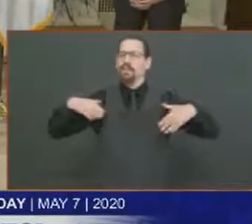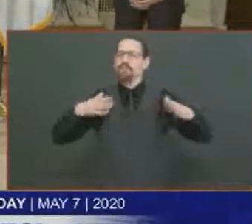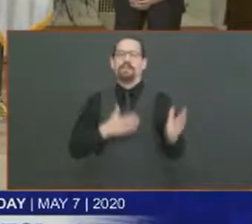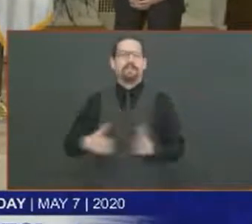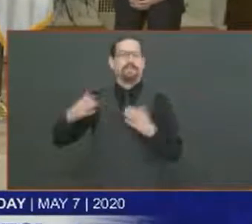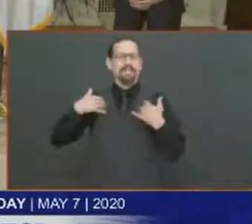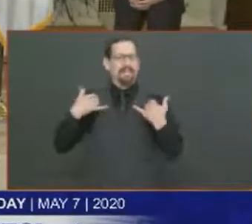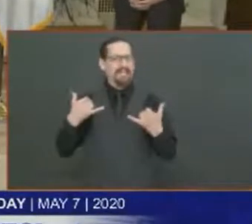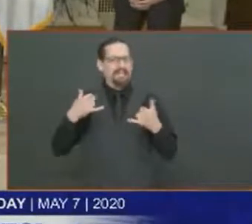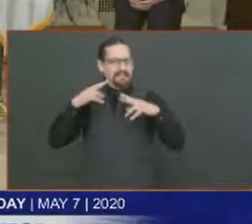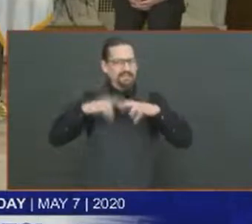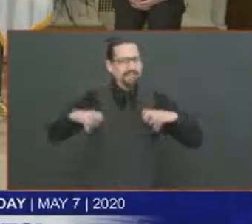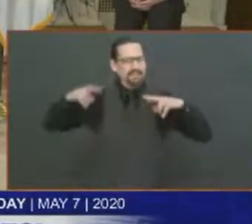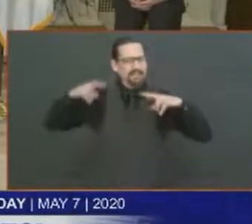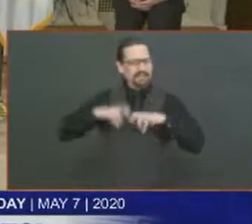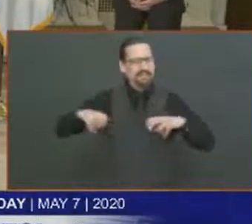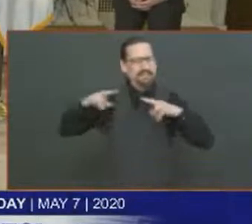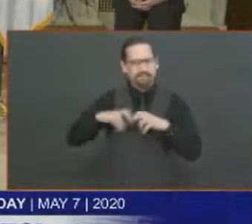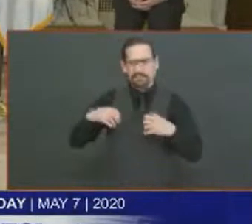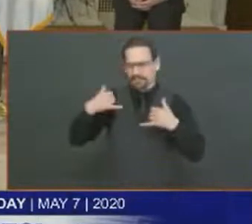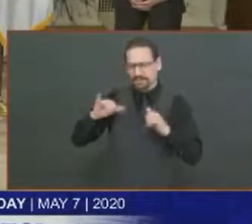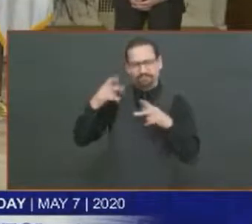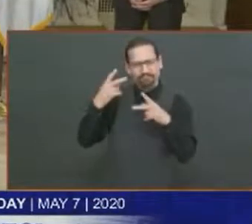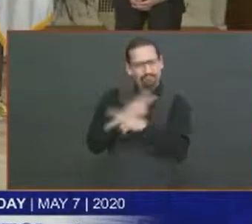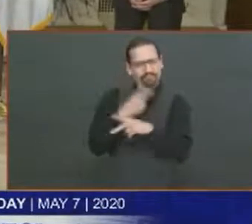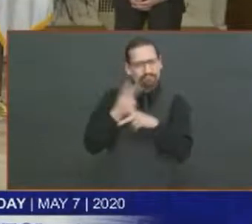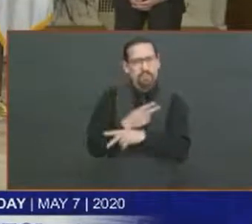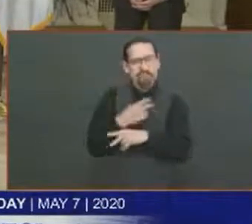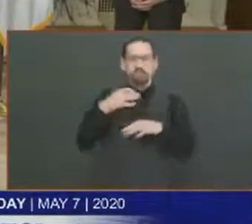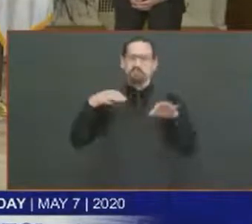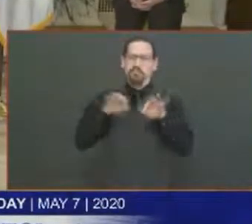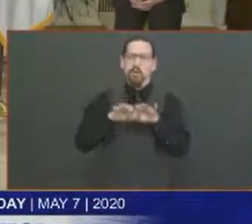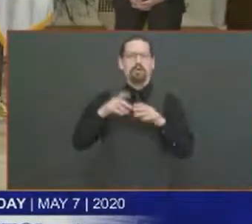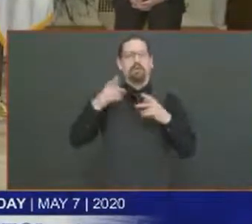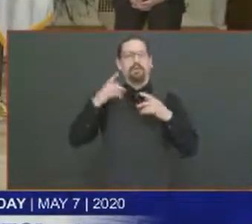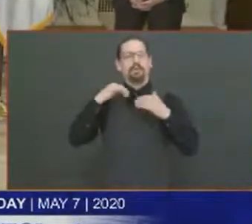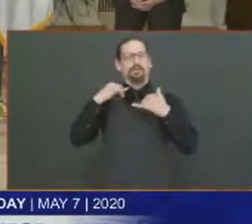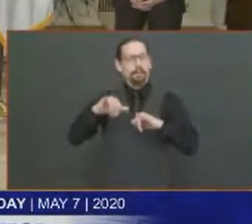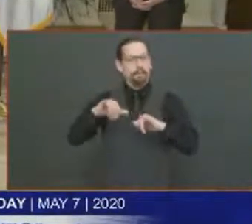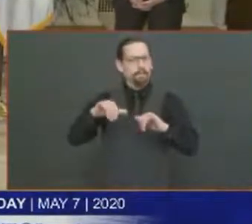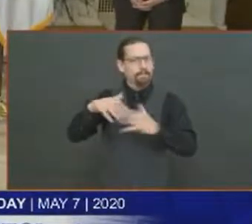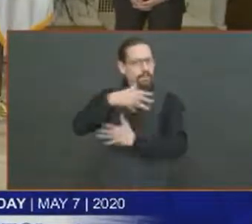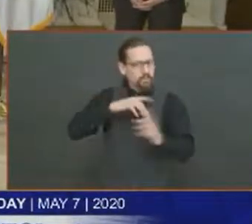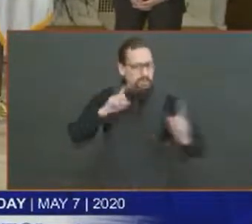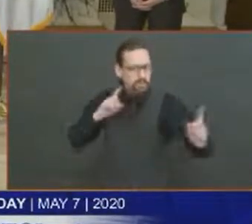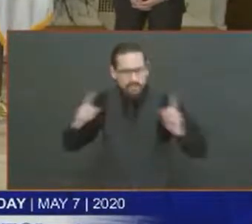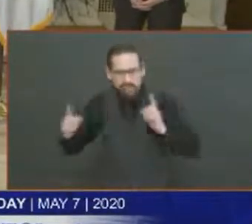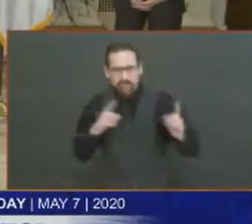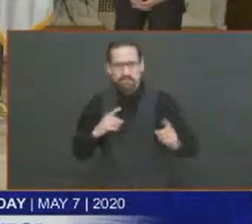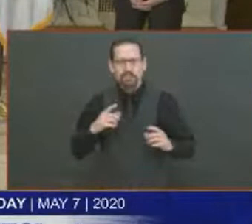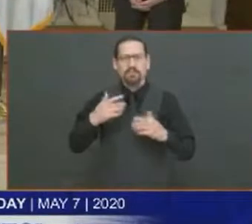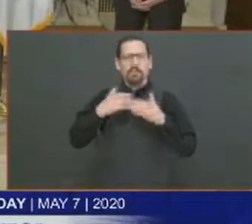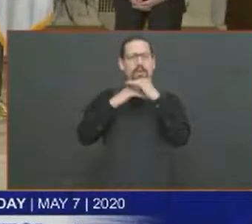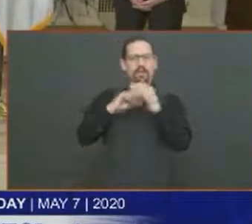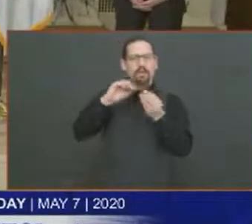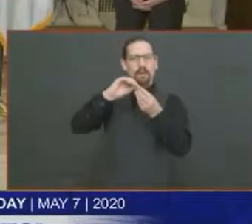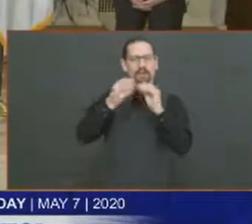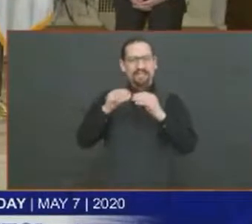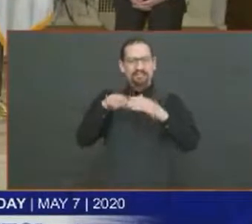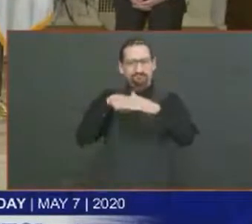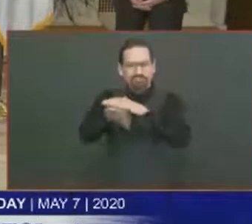distancing, limited capacity, perhaps limits on the number of people who could be in the gym at any one time, extreme